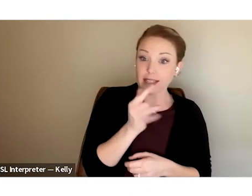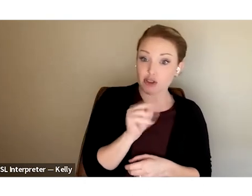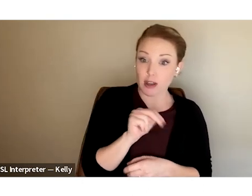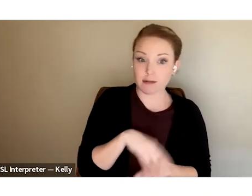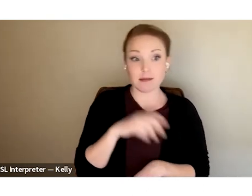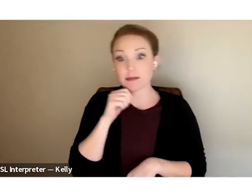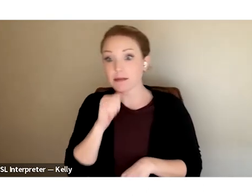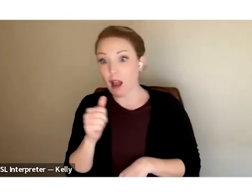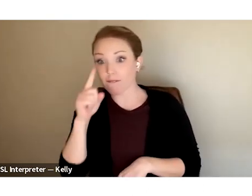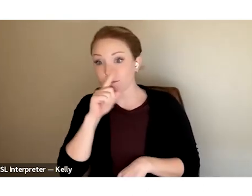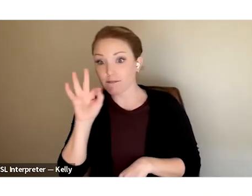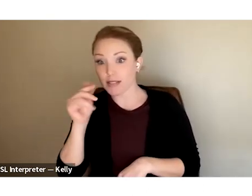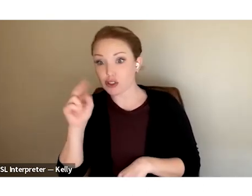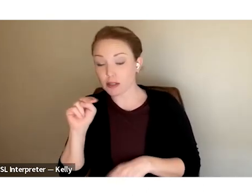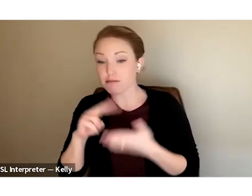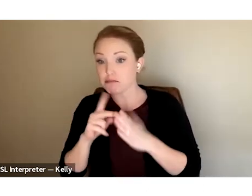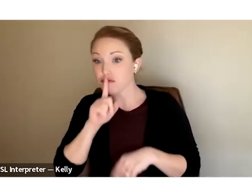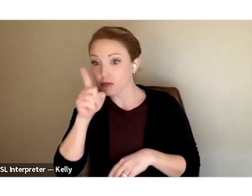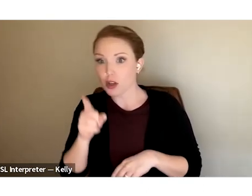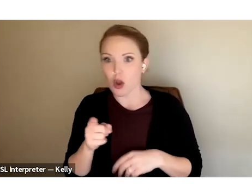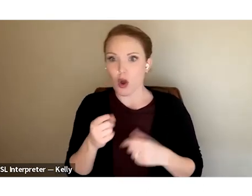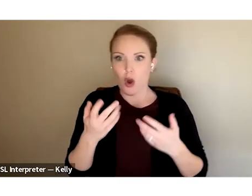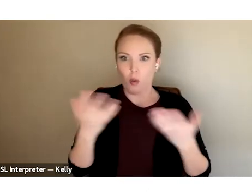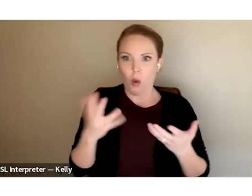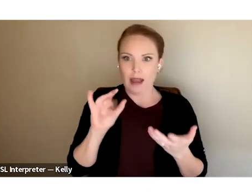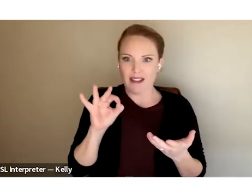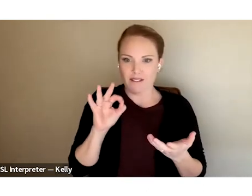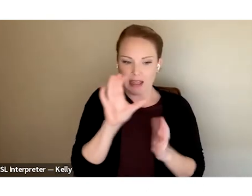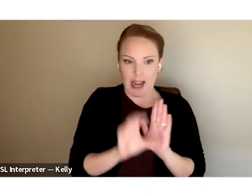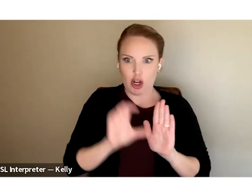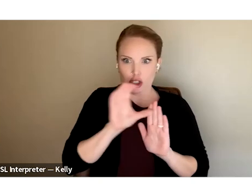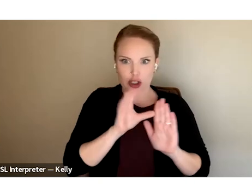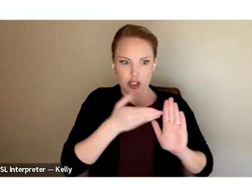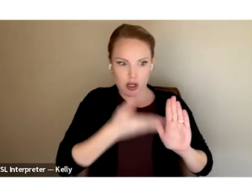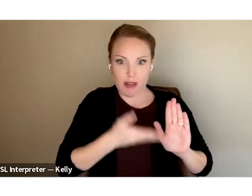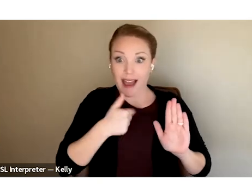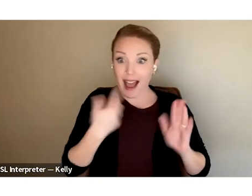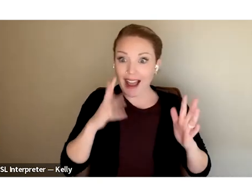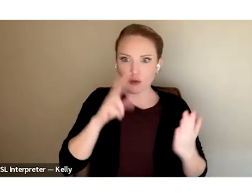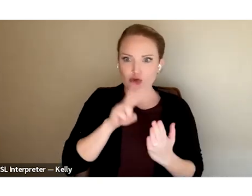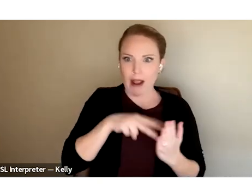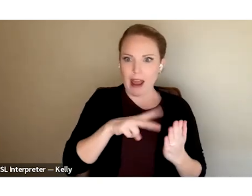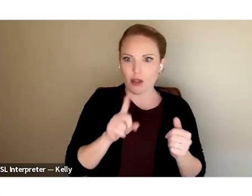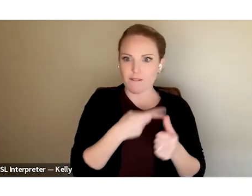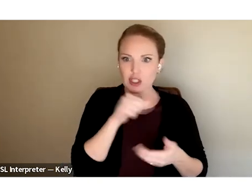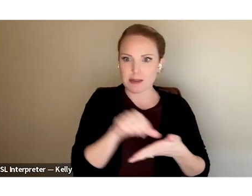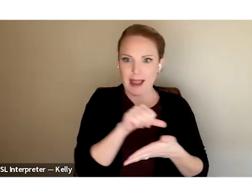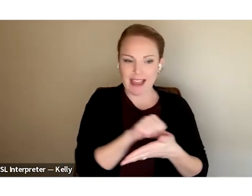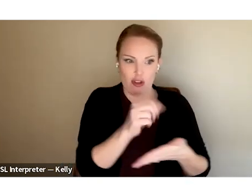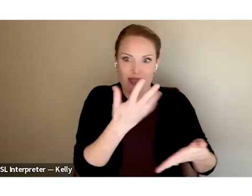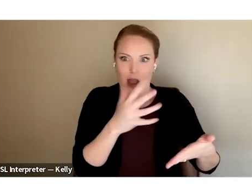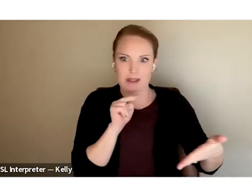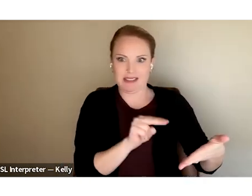if I thought a character was only what they were on the first page, as opposed to my